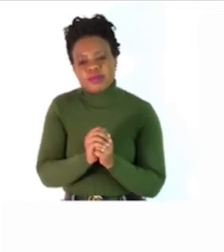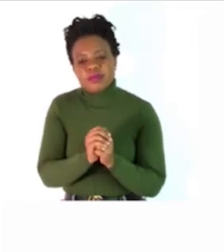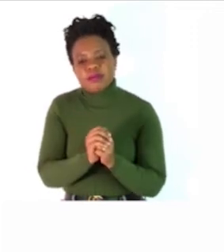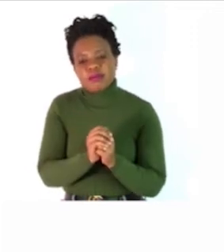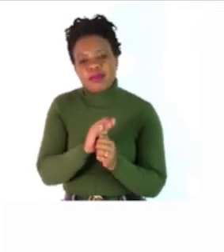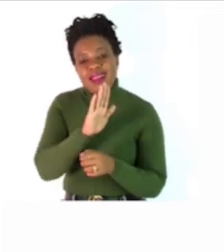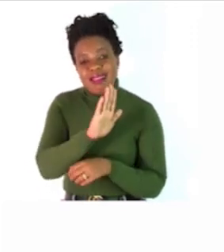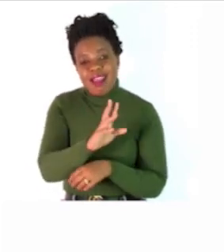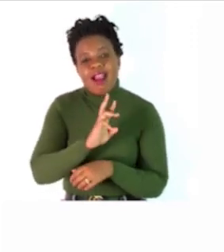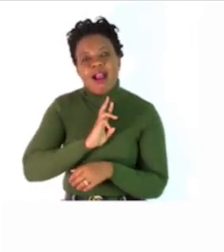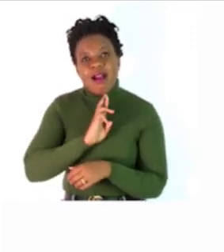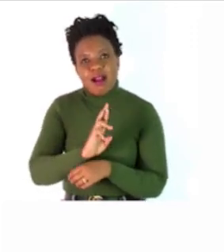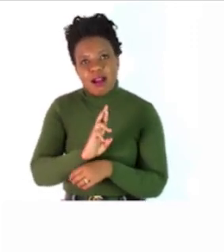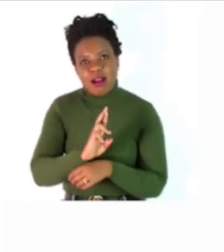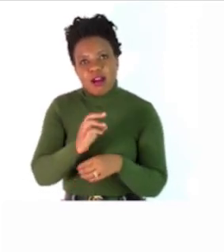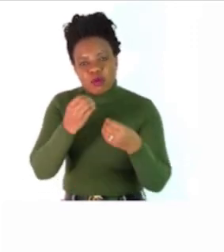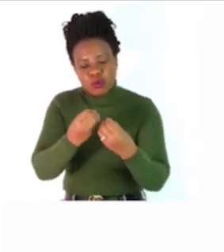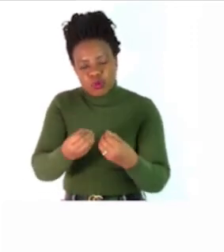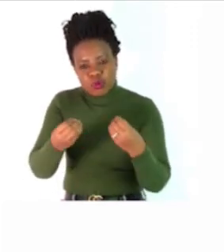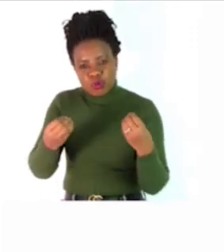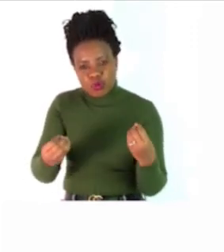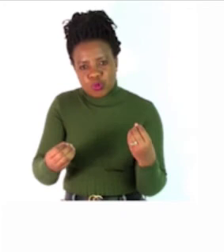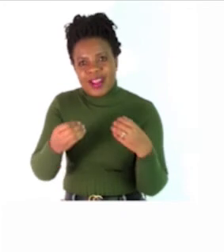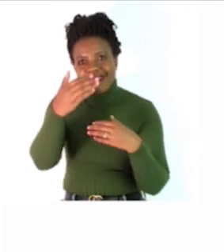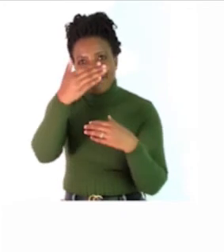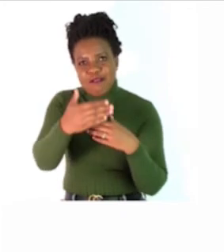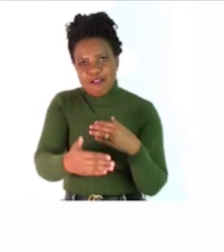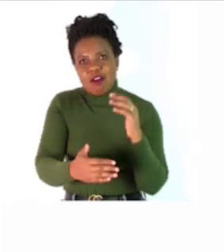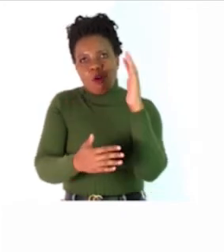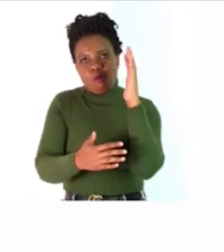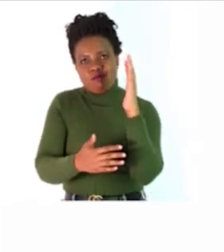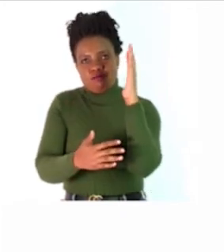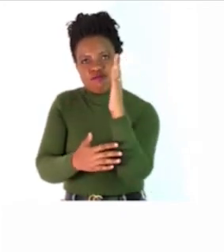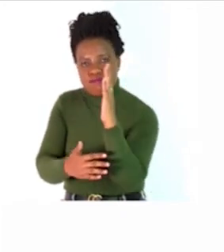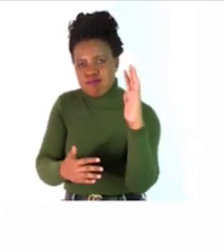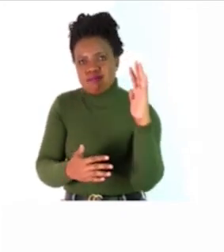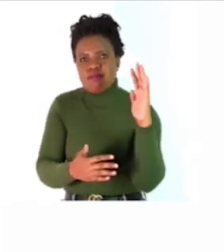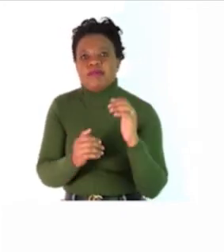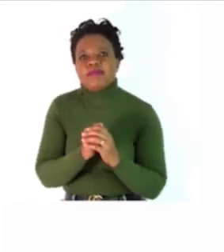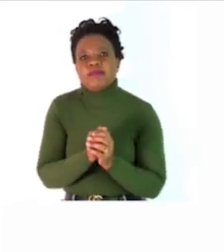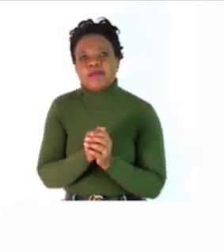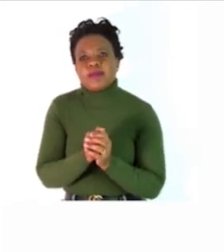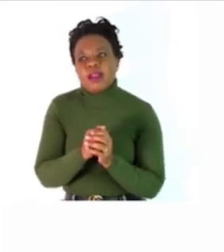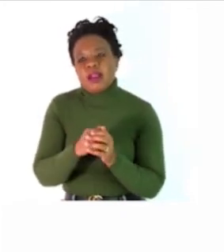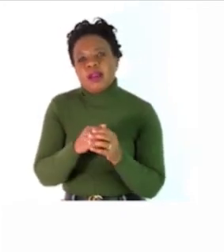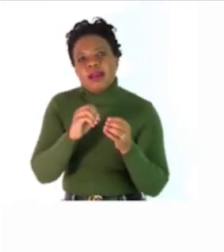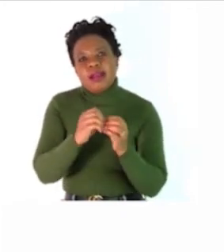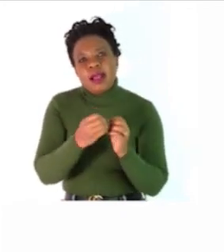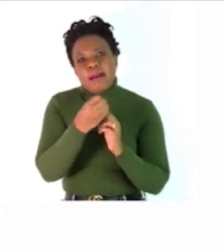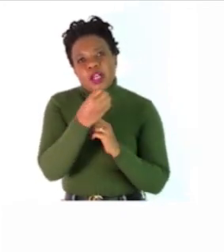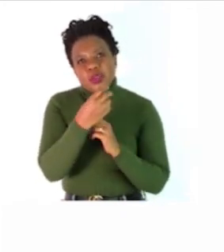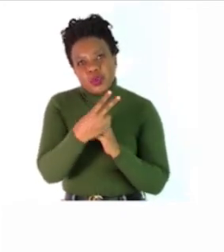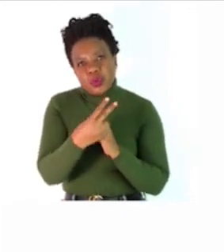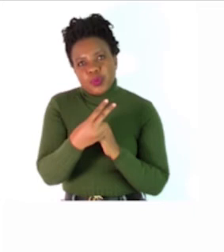there are children in front of the trees so you do the rest number two is saying i am